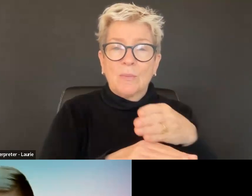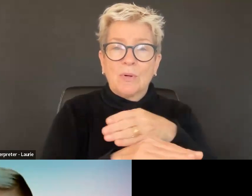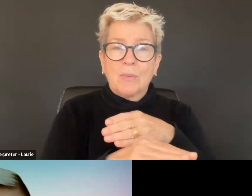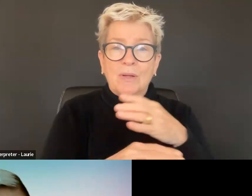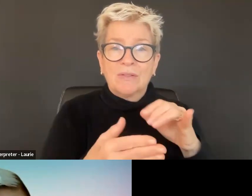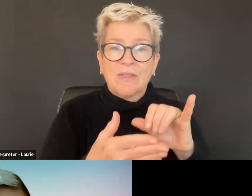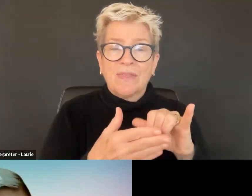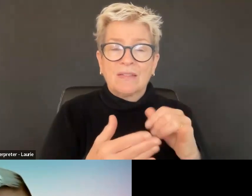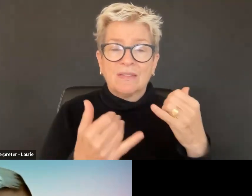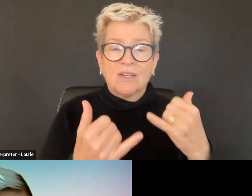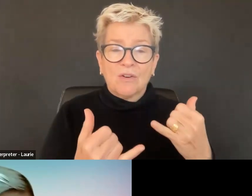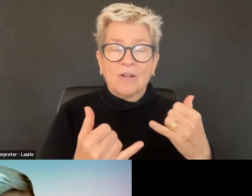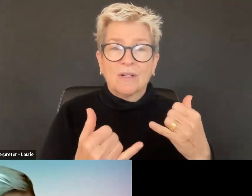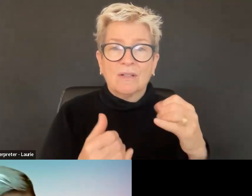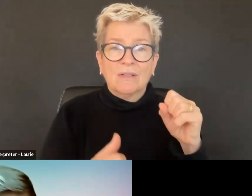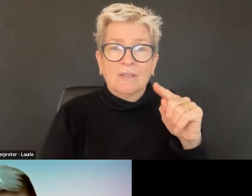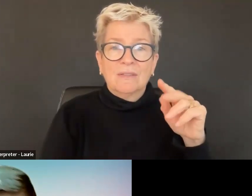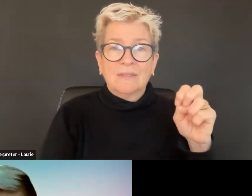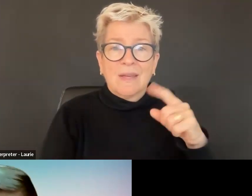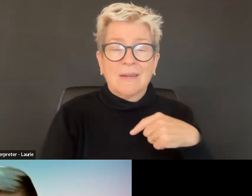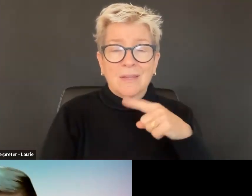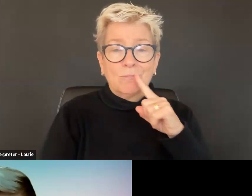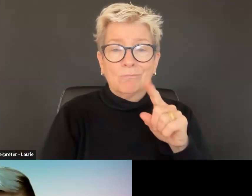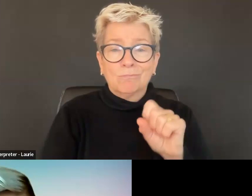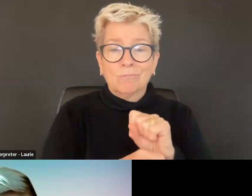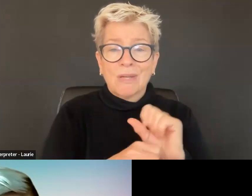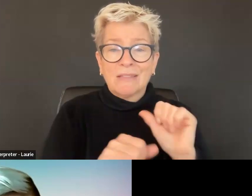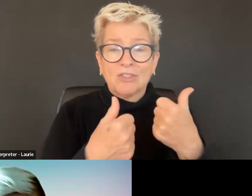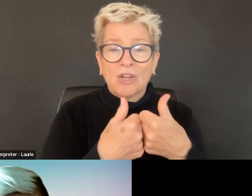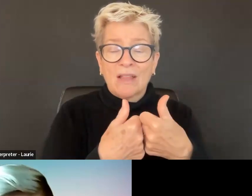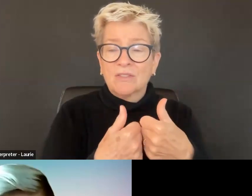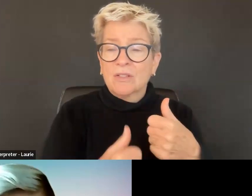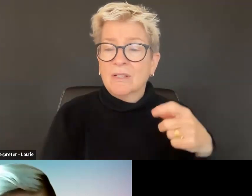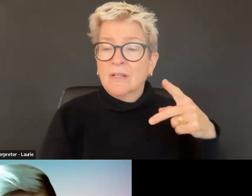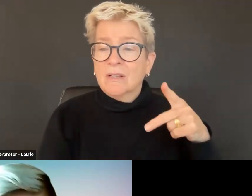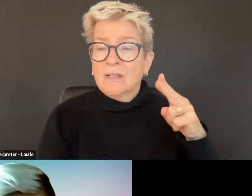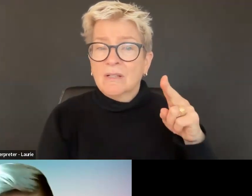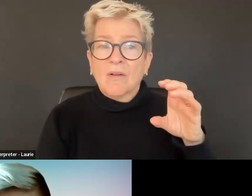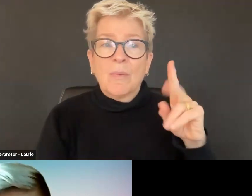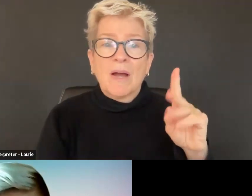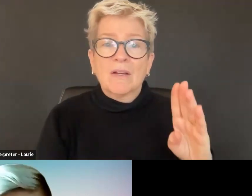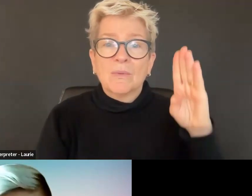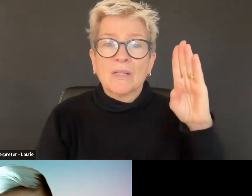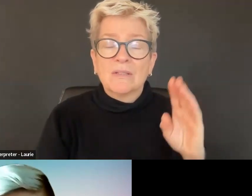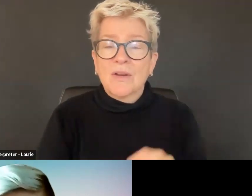state, and it is a challenge. I see, Puck, you're raising your hand there. Go ahead, please.